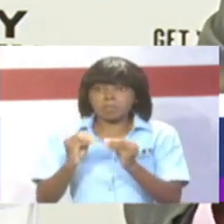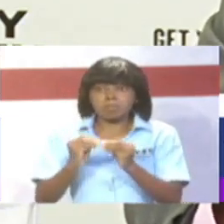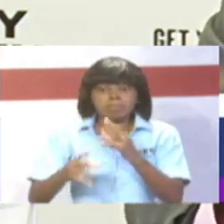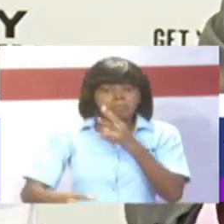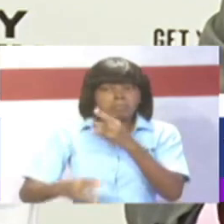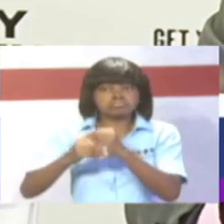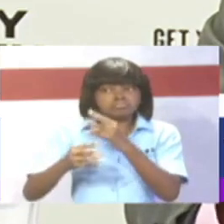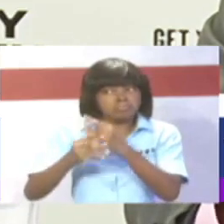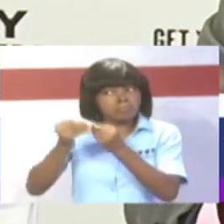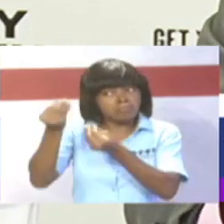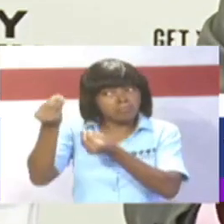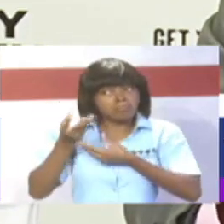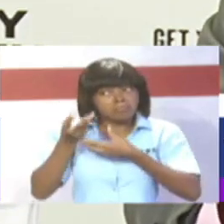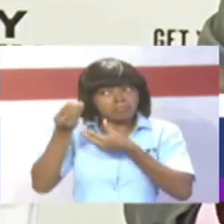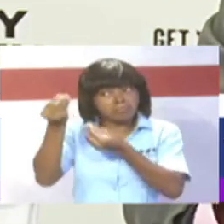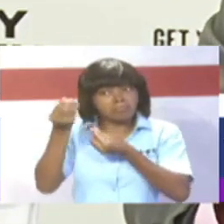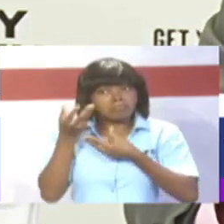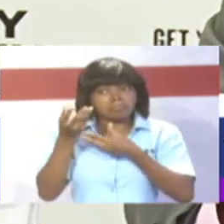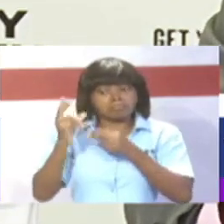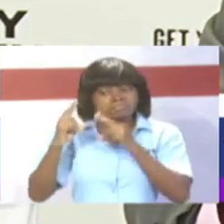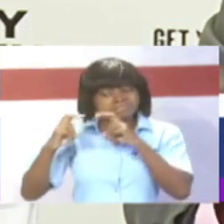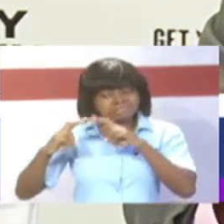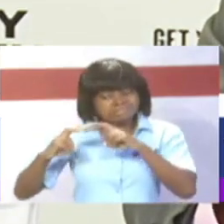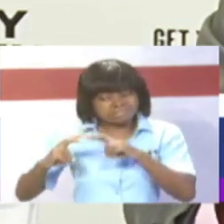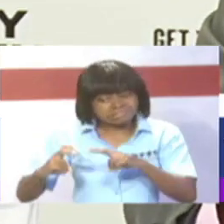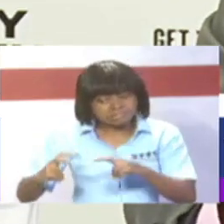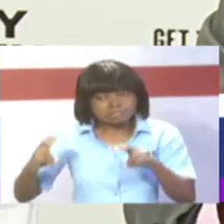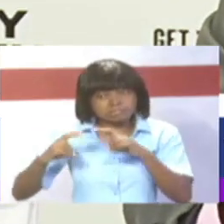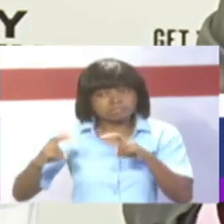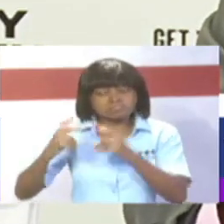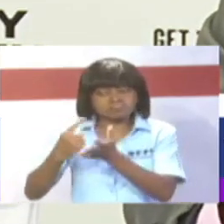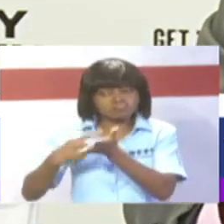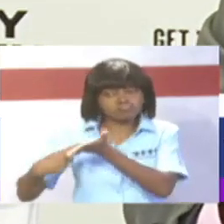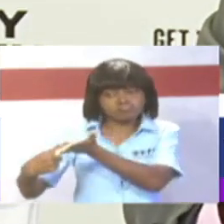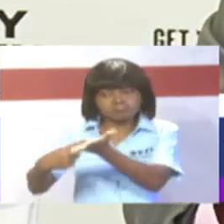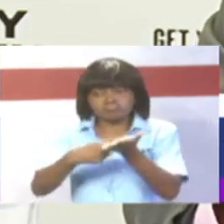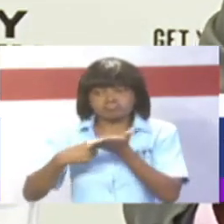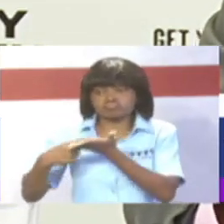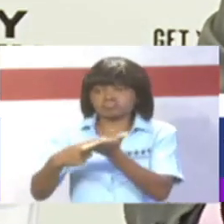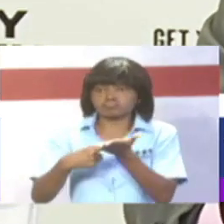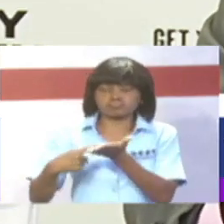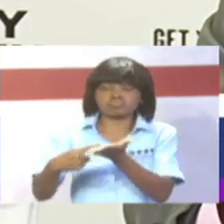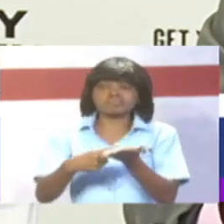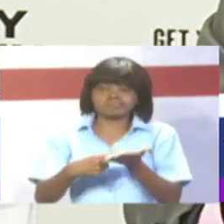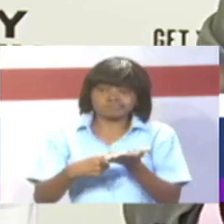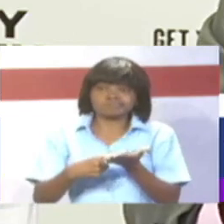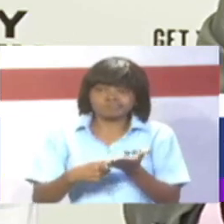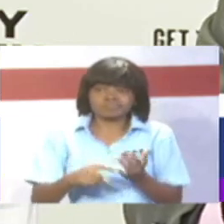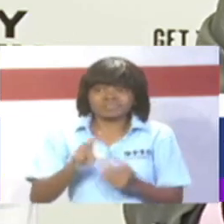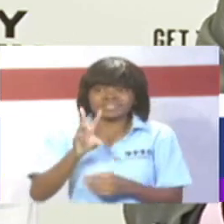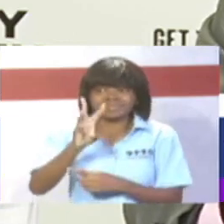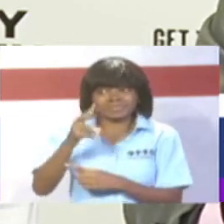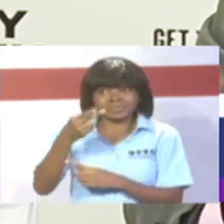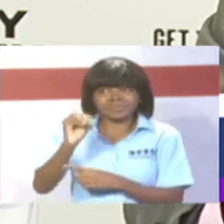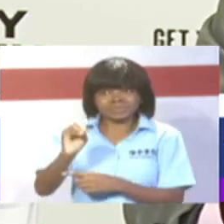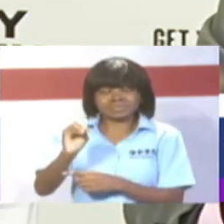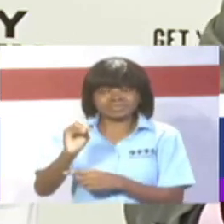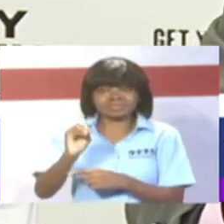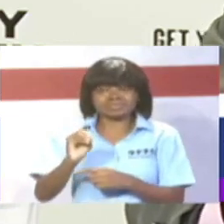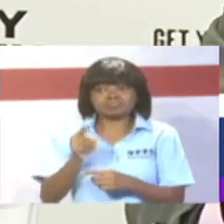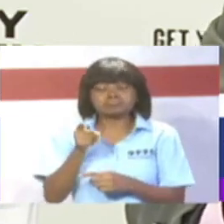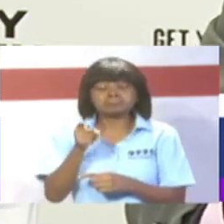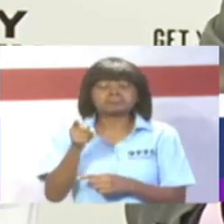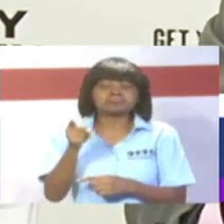and then a consensus position is developed by the WHO, which is the group to which we